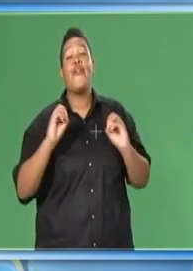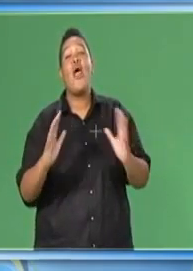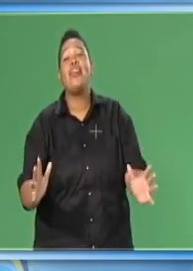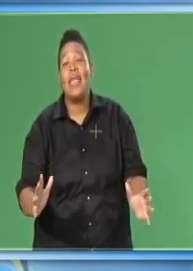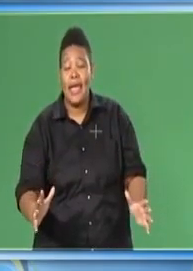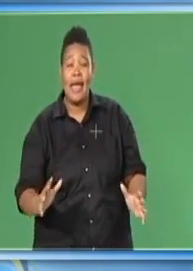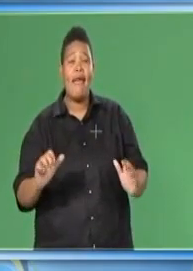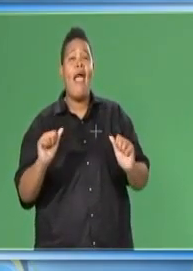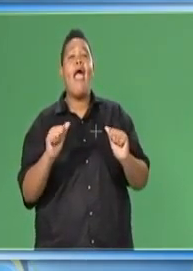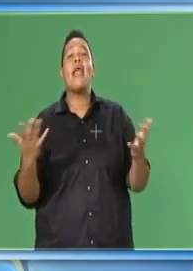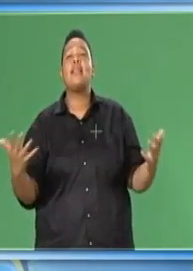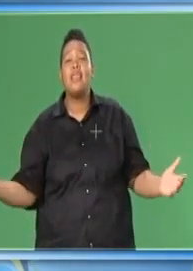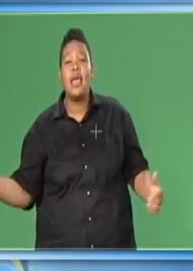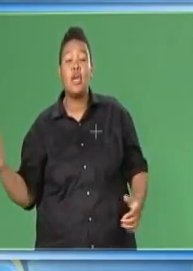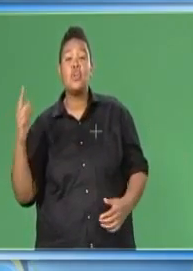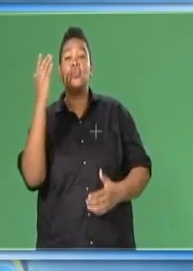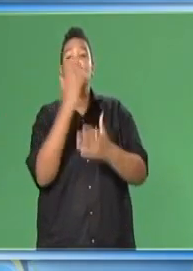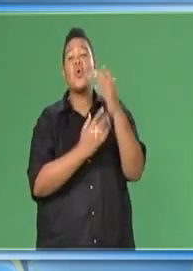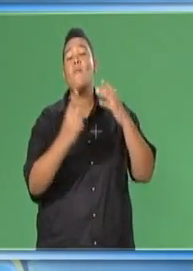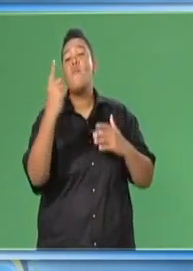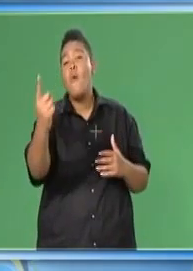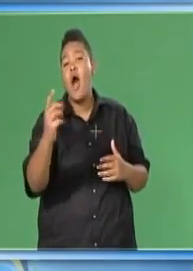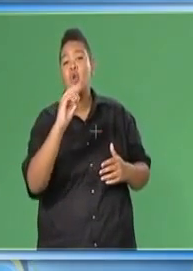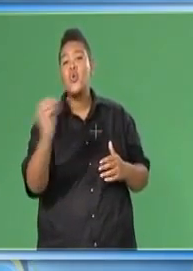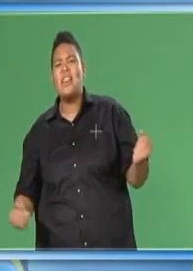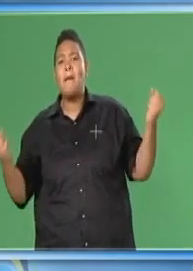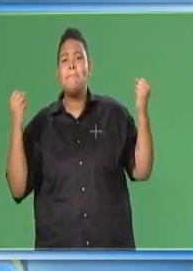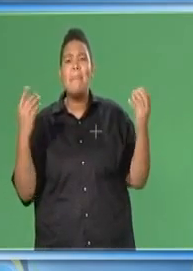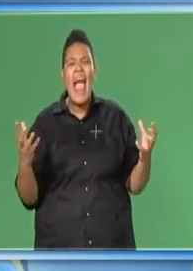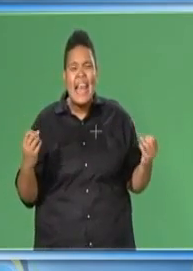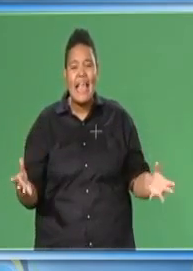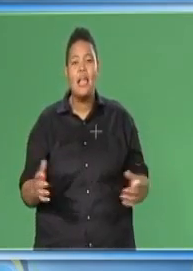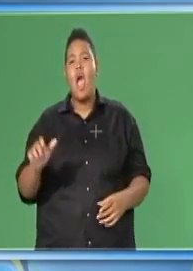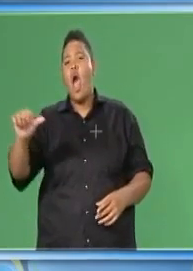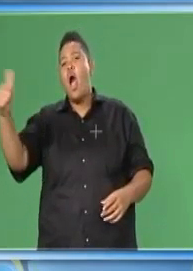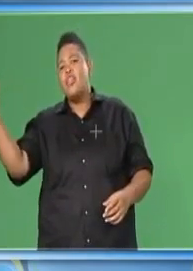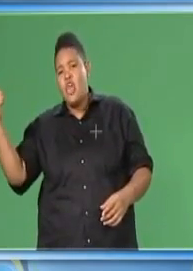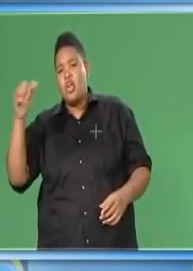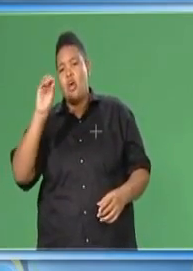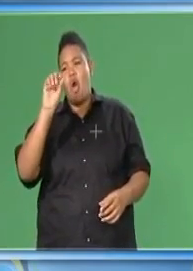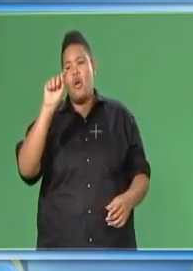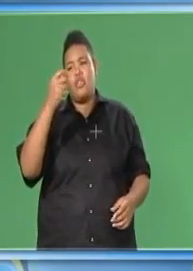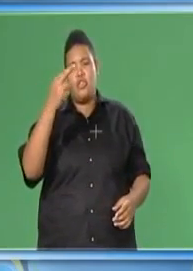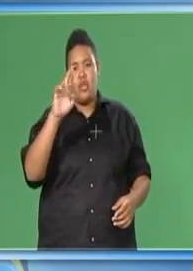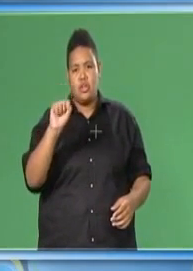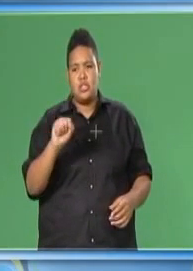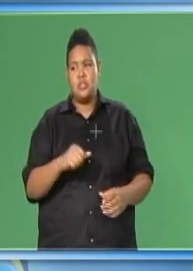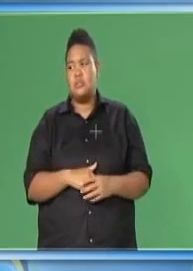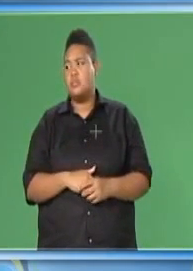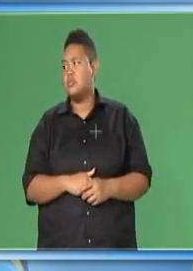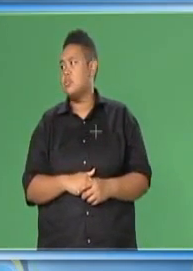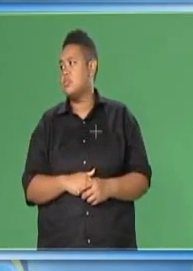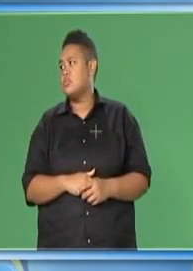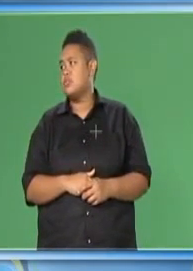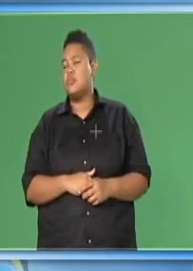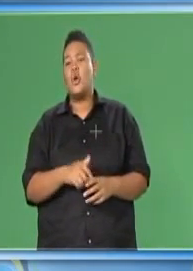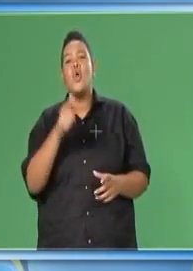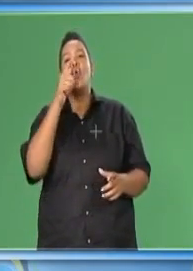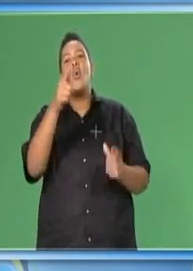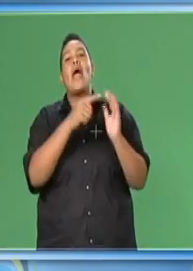Joshua is also masculine, so we must use the correct masculine pronoun his instead of her. It would